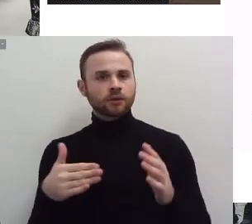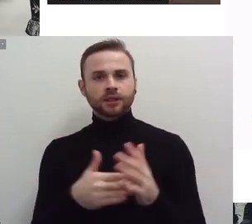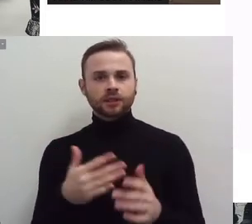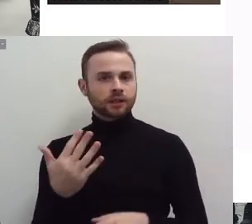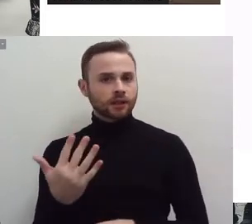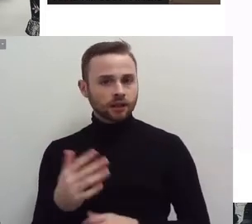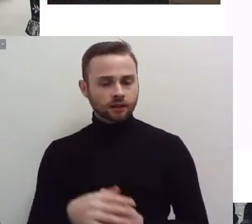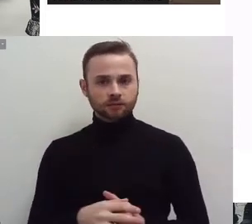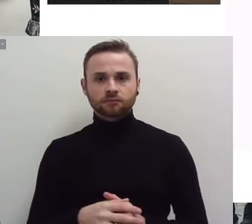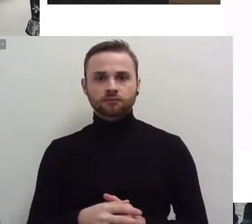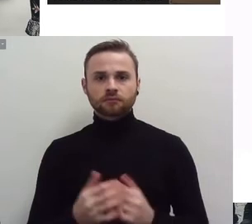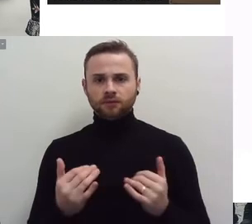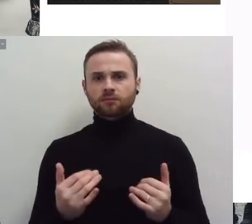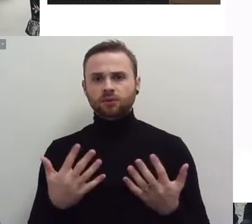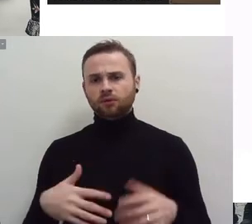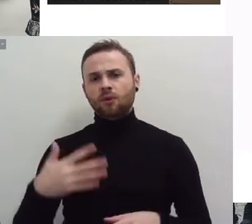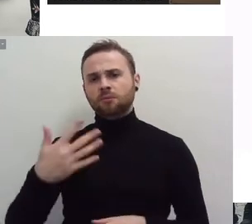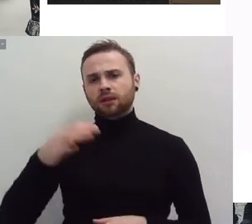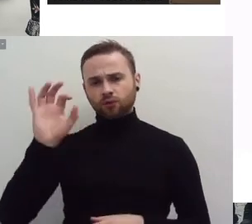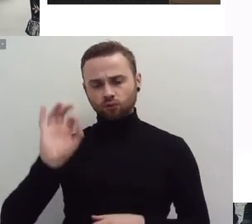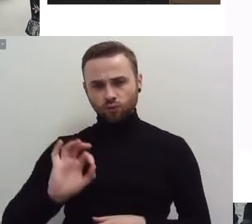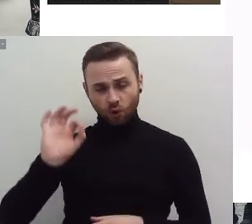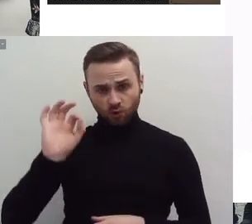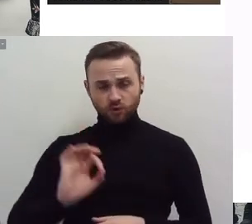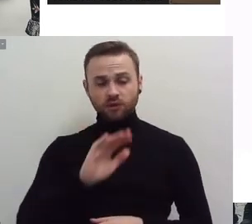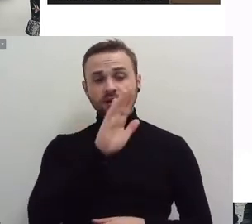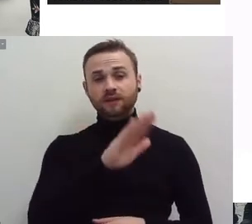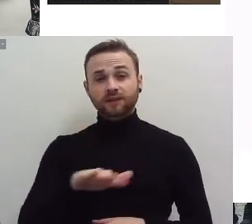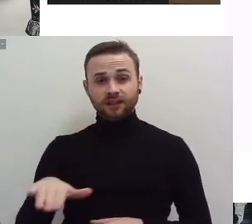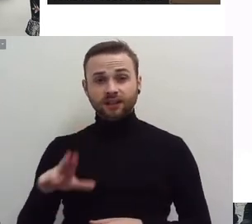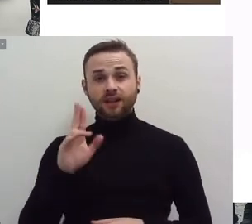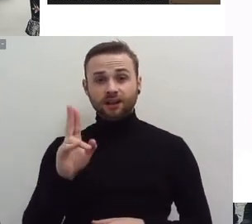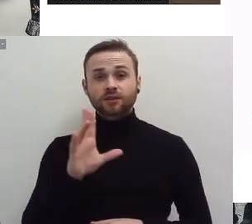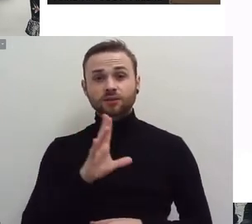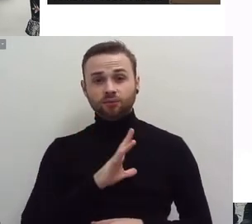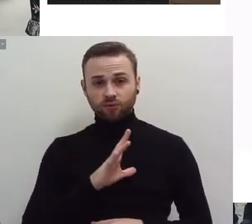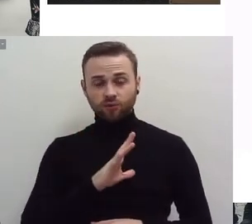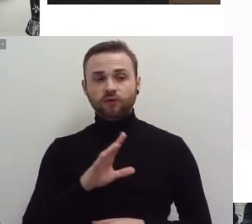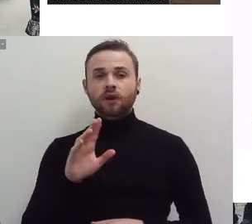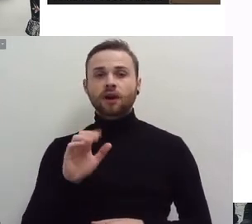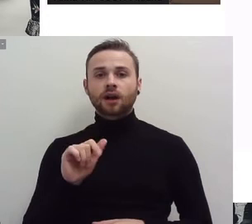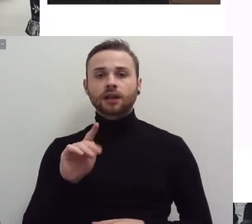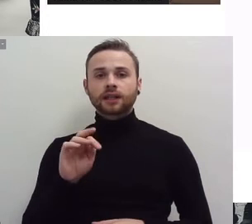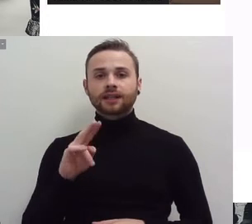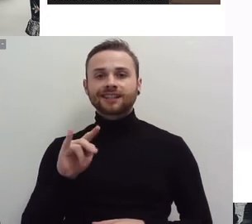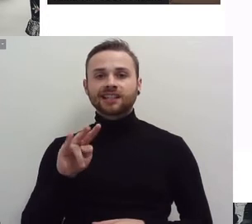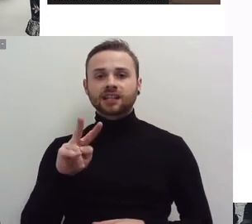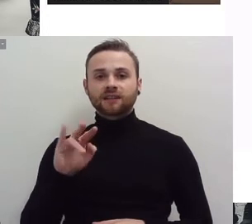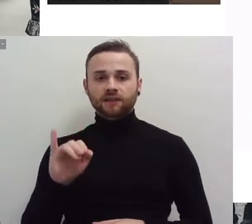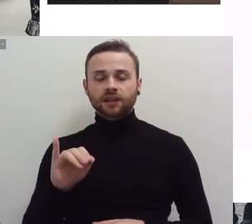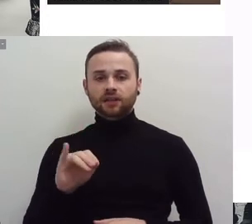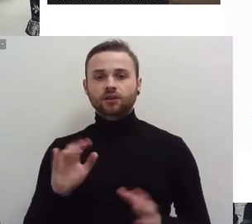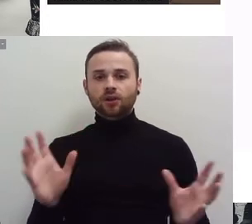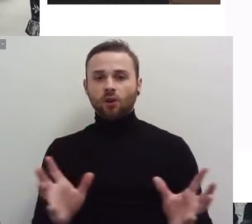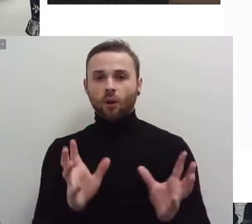And also in the recent 10 or so years, there has been a